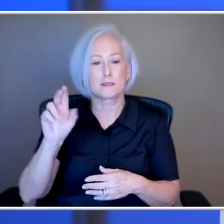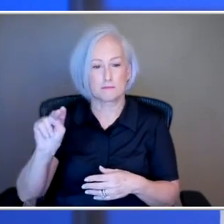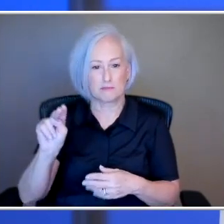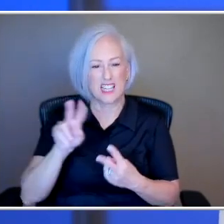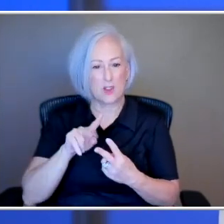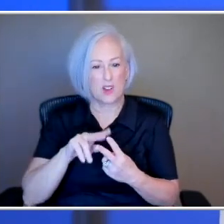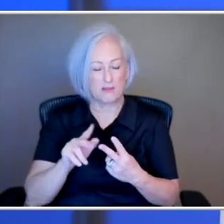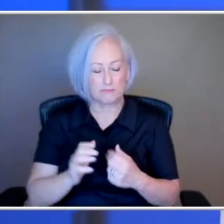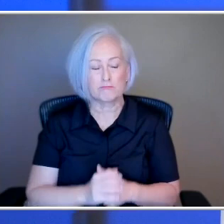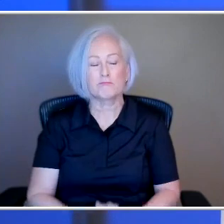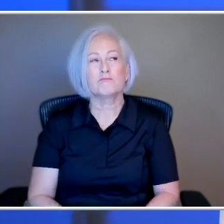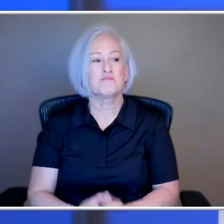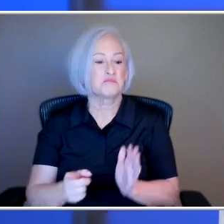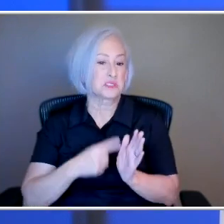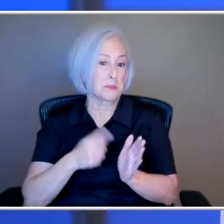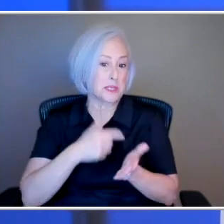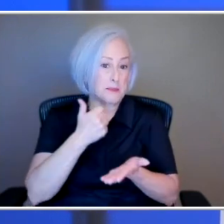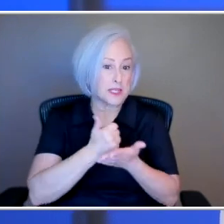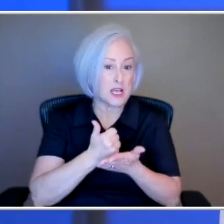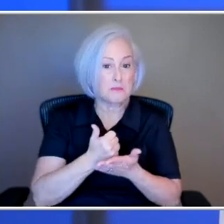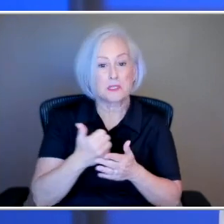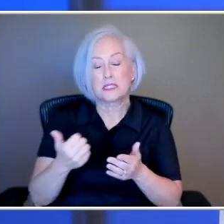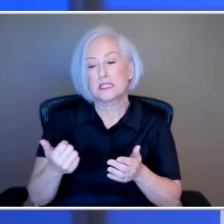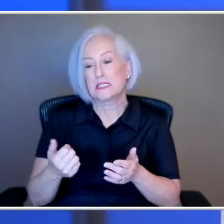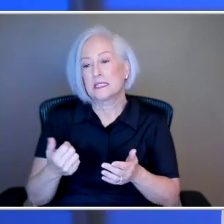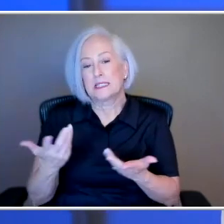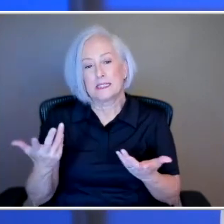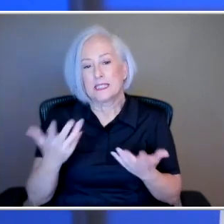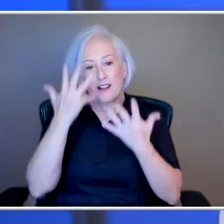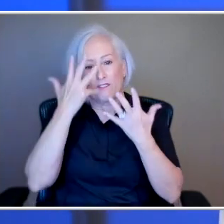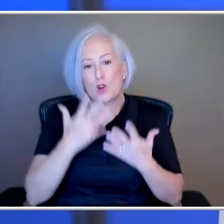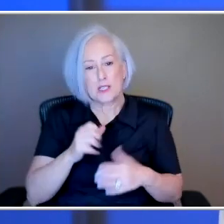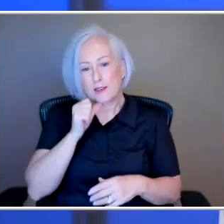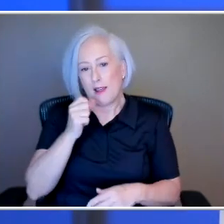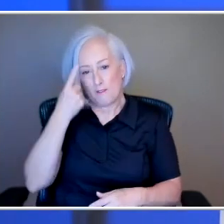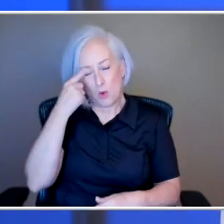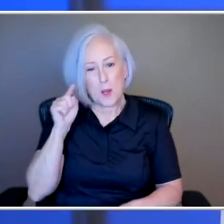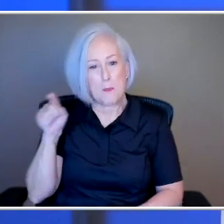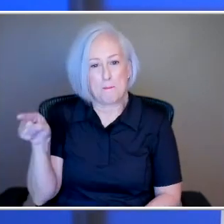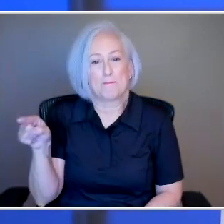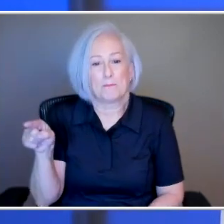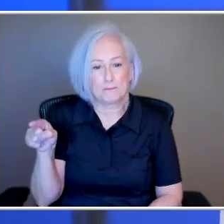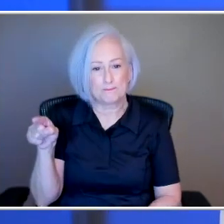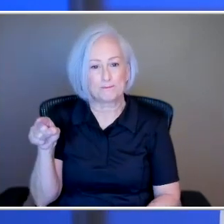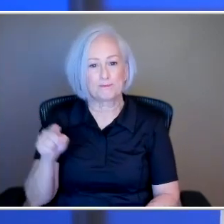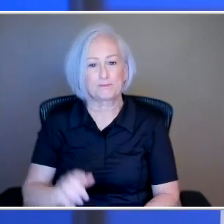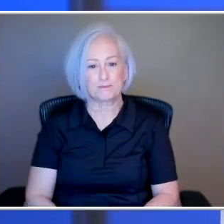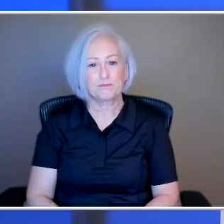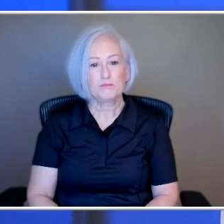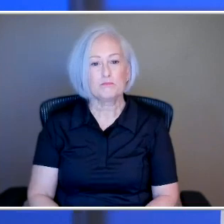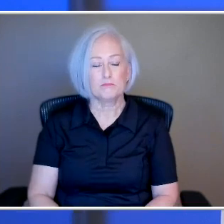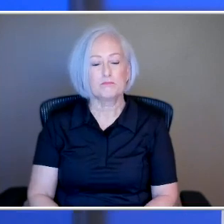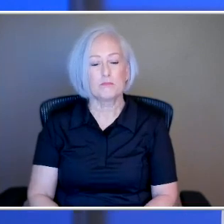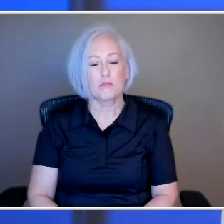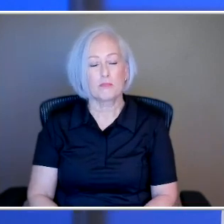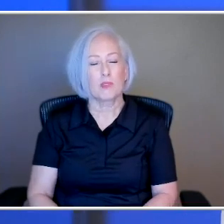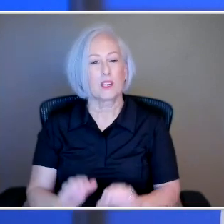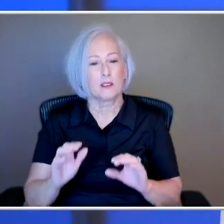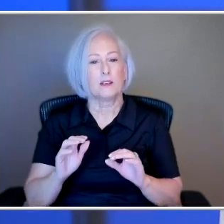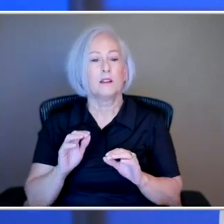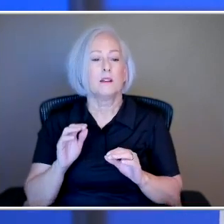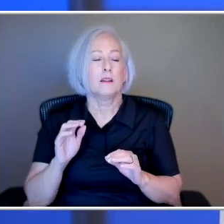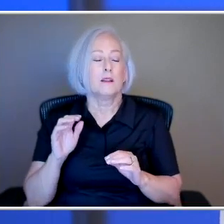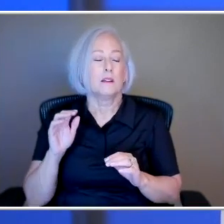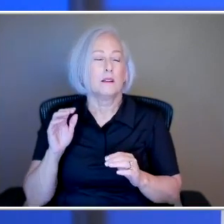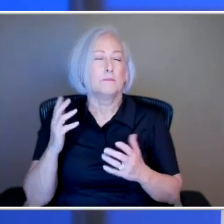Sometimes it helps, sometimes it gets better. Unfortunately for him, he wasn't able to really be pain-free, and it's